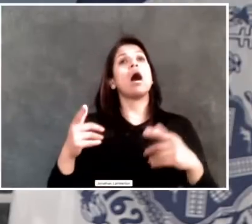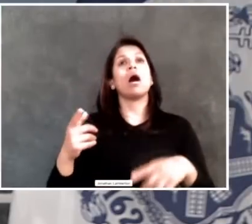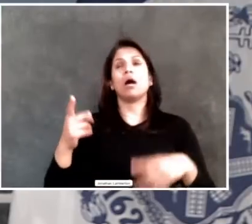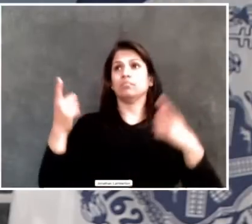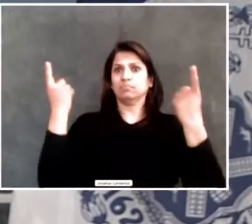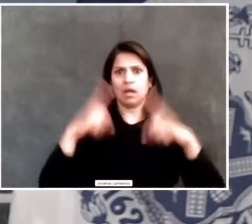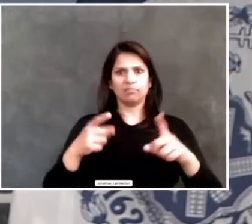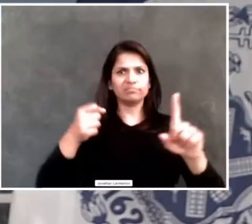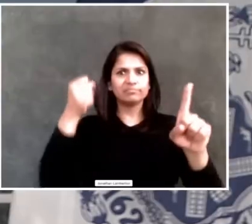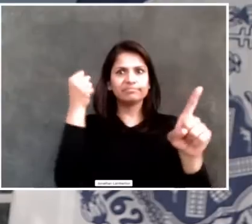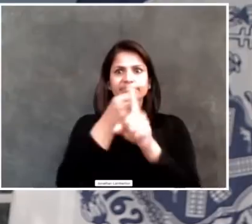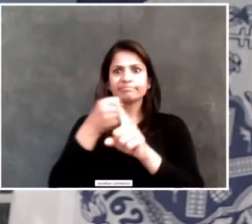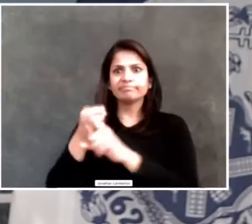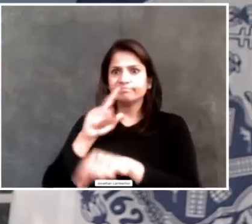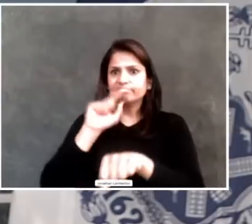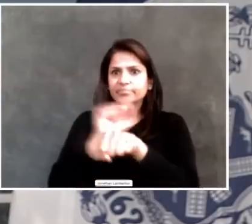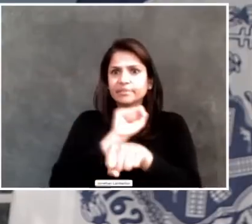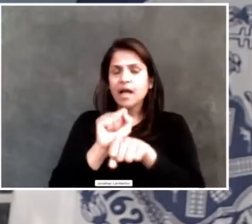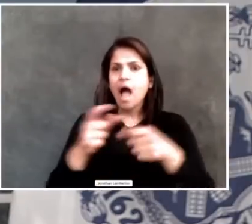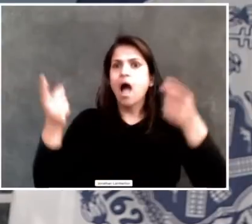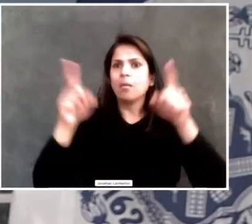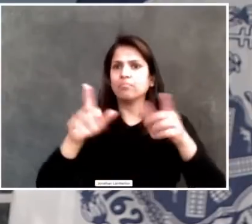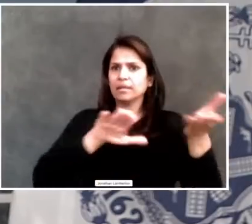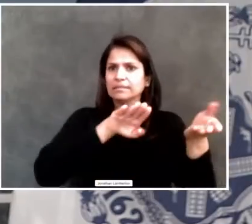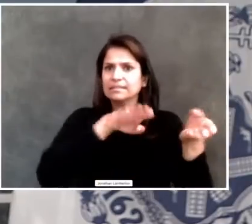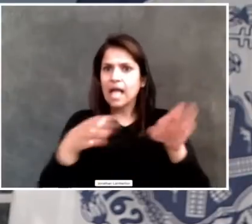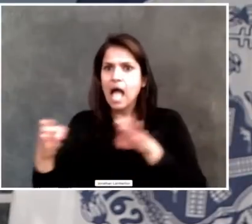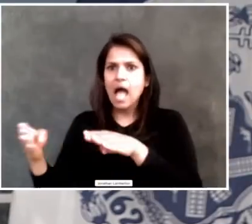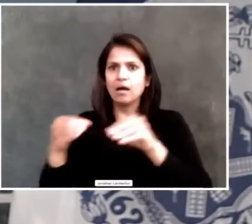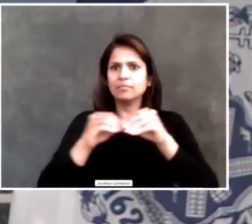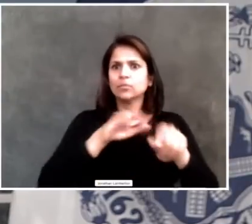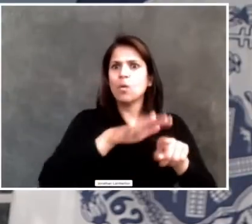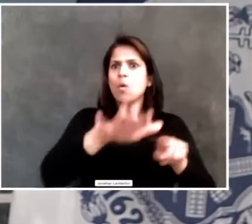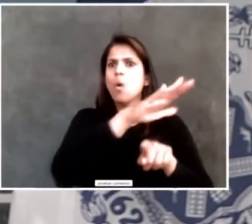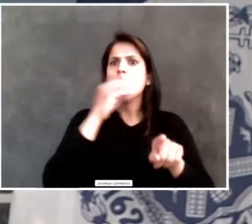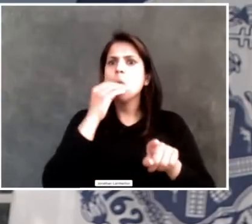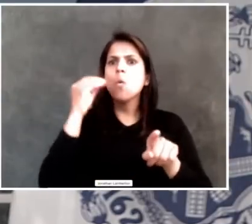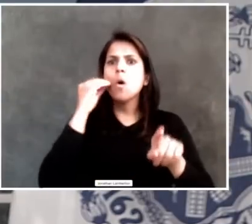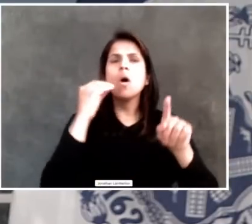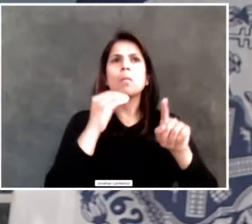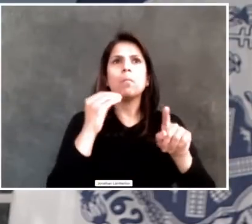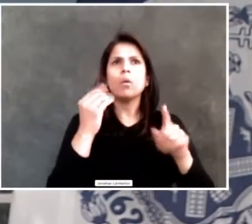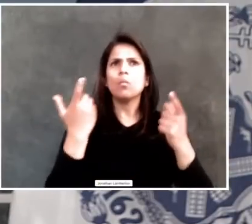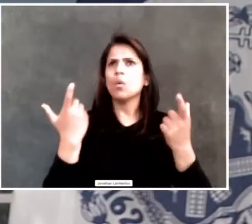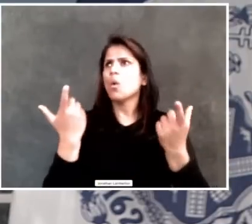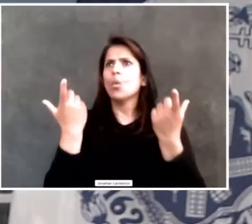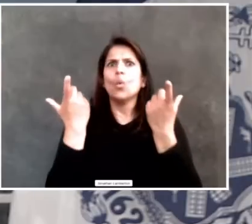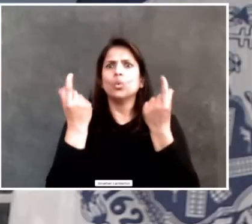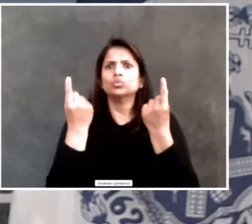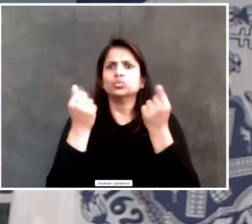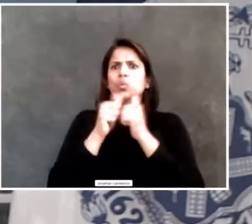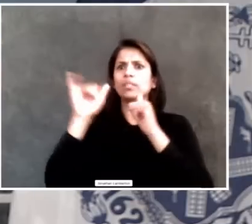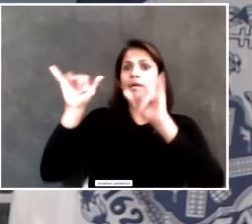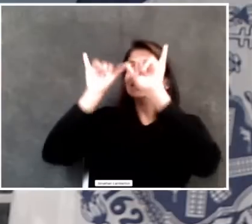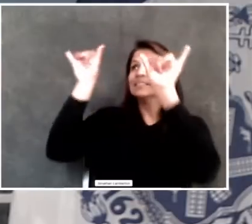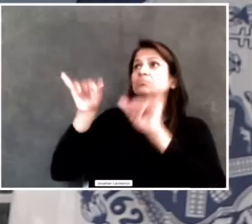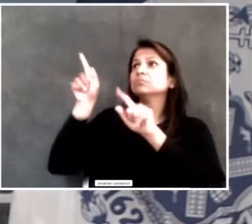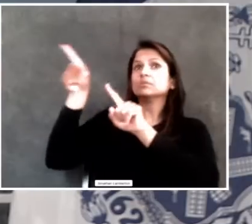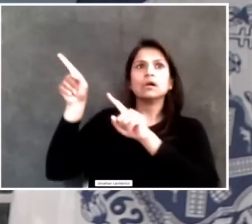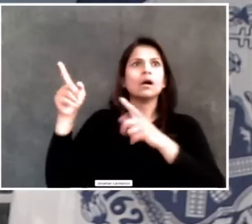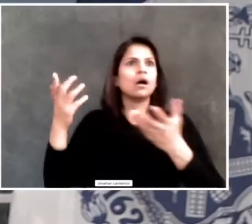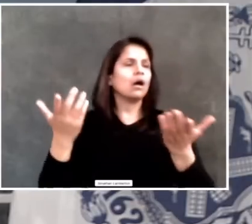am also assuming that there's, as a result of a massive undercount that's happening. So what are the city's